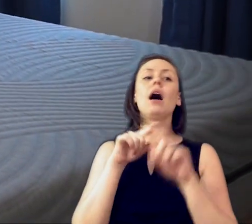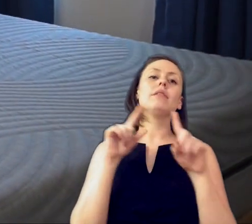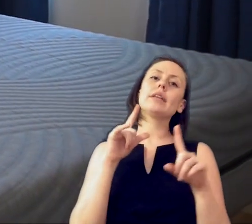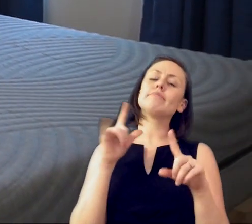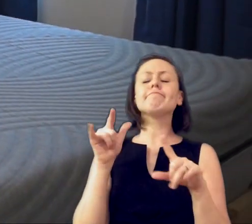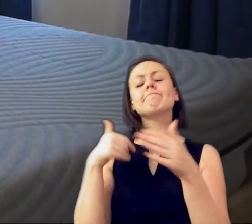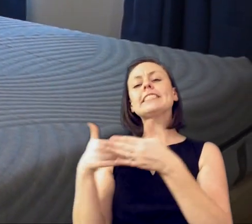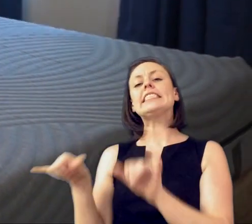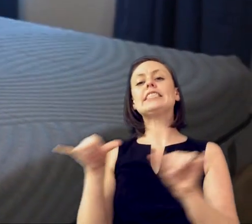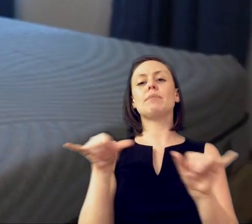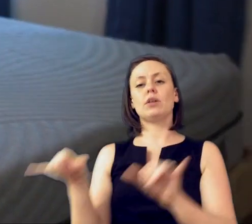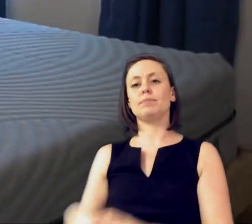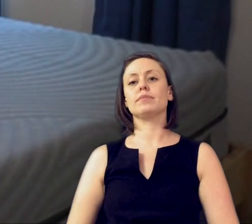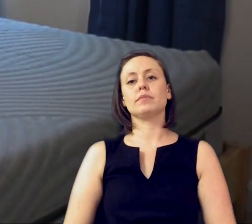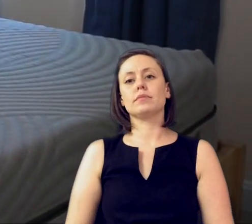similar.